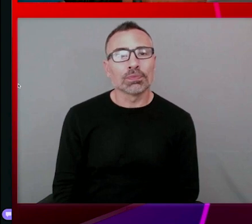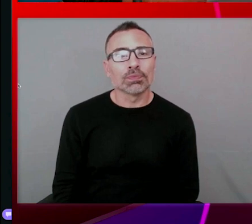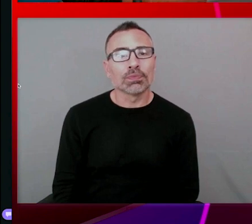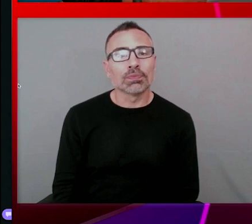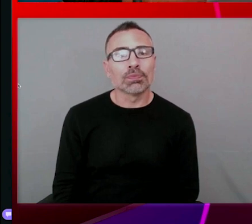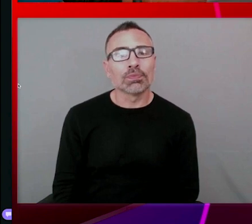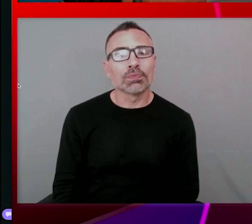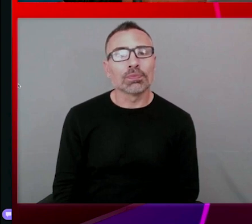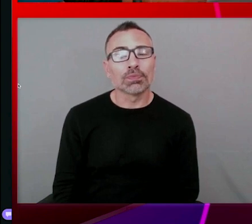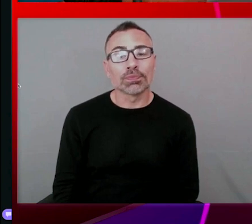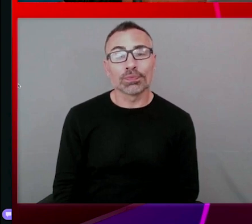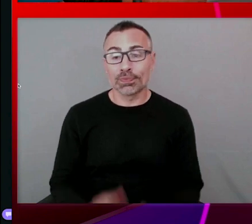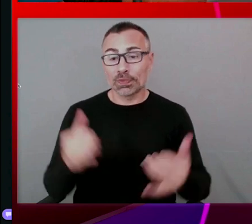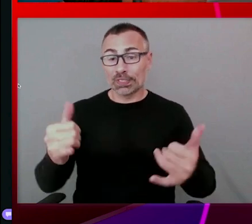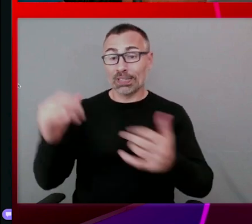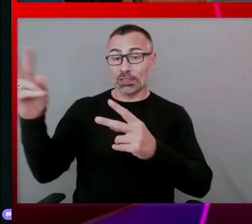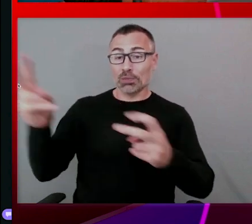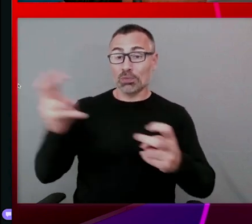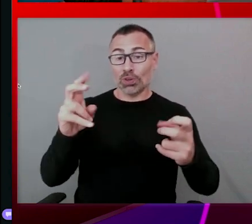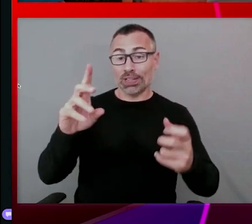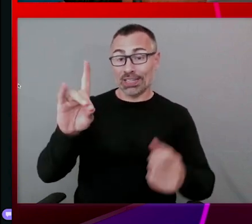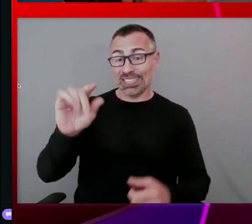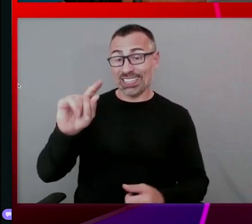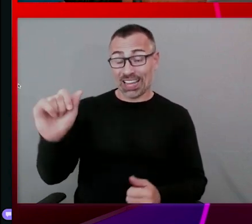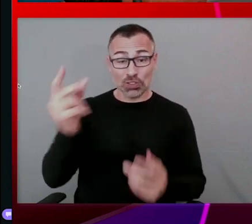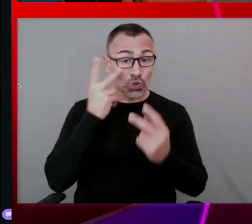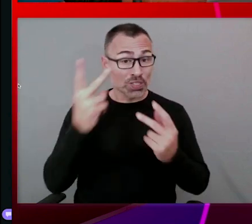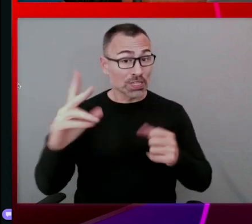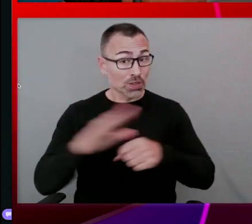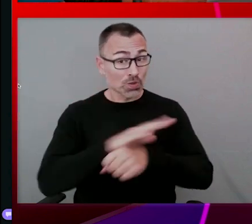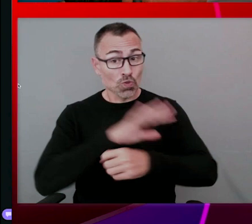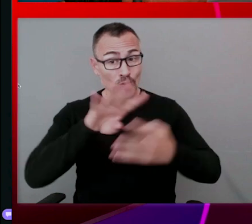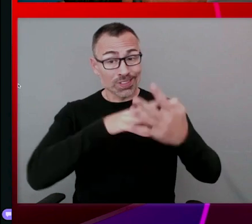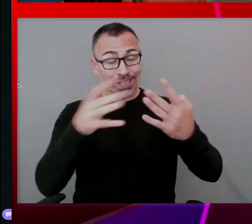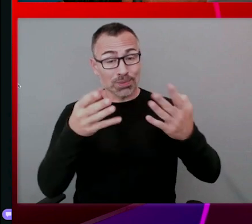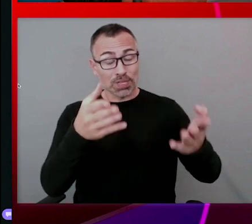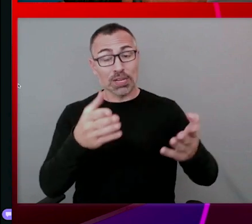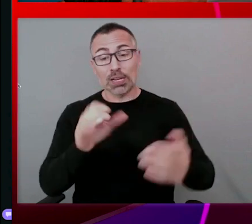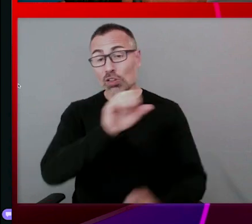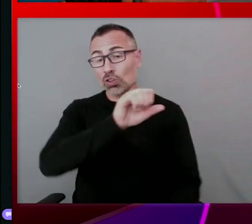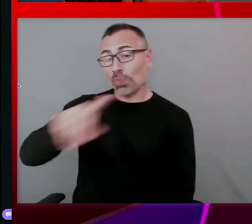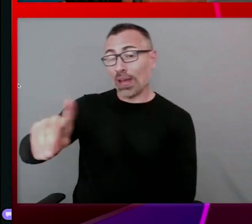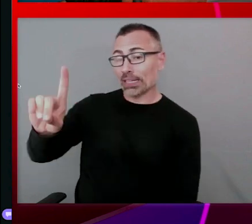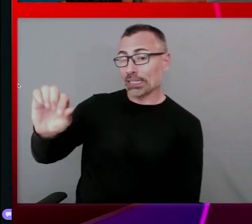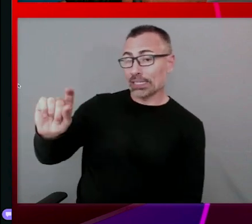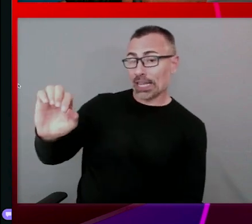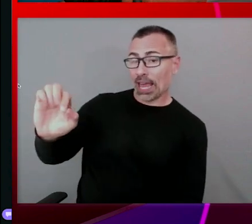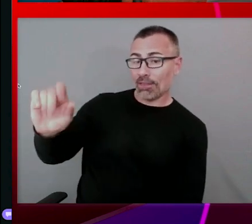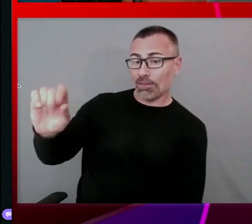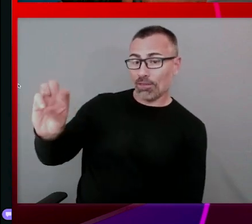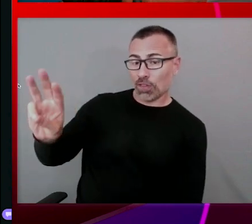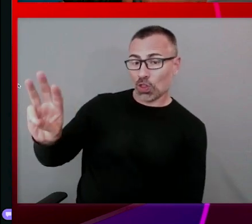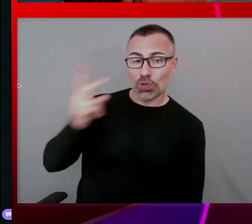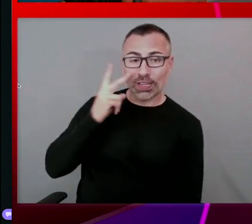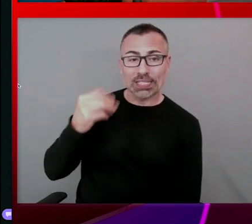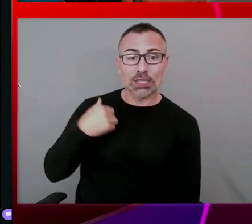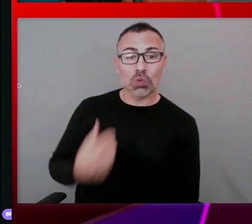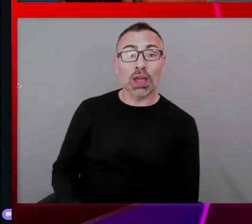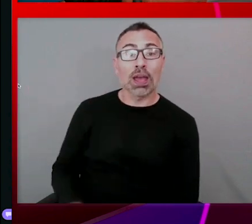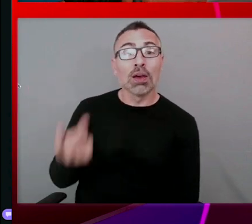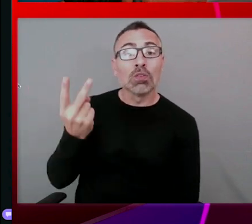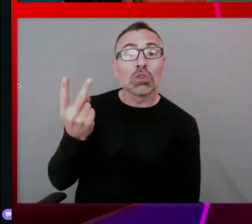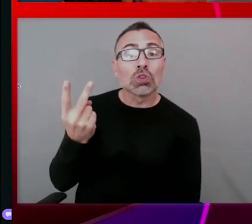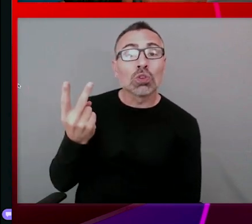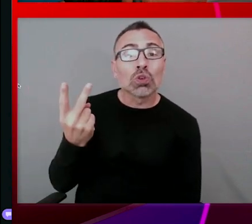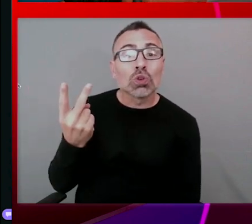So now that's importing the data, so you can see the entire table here. When you go back to data flow, you can see that we have 2 nodes now, right? So we got the